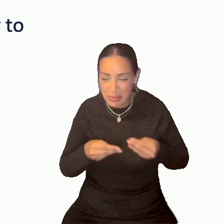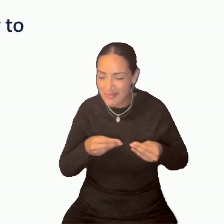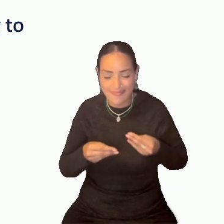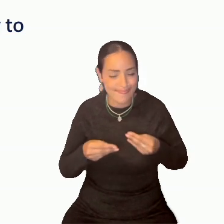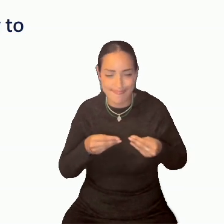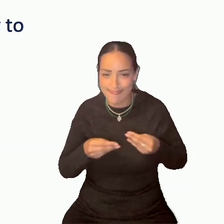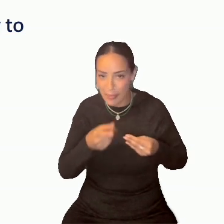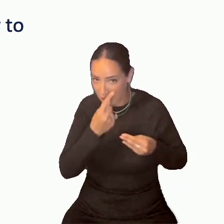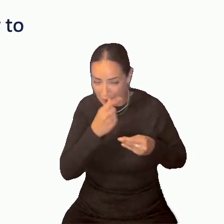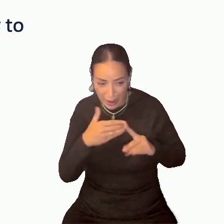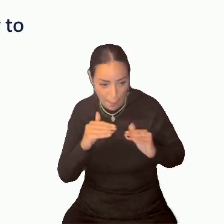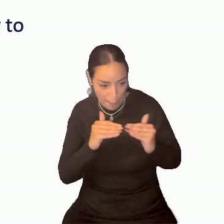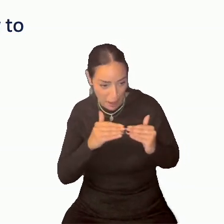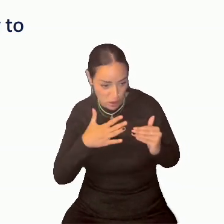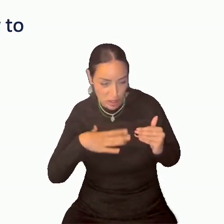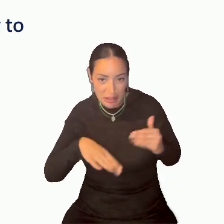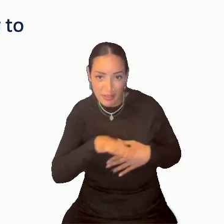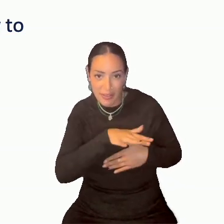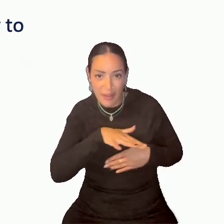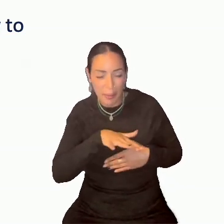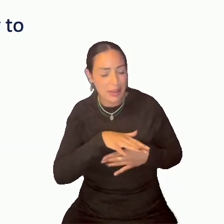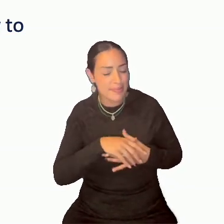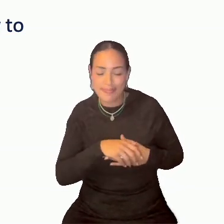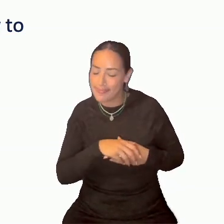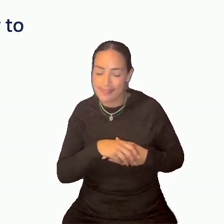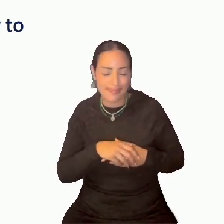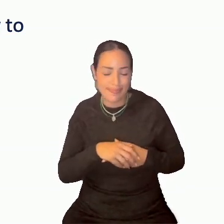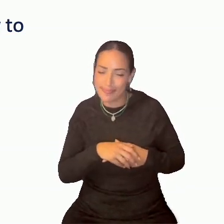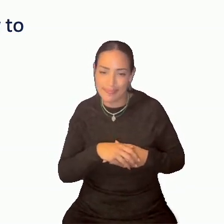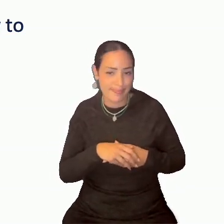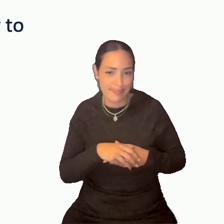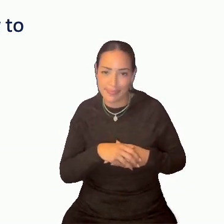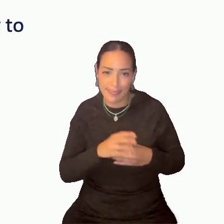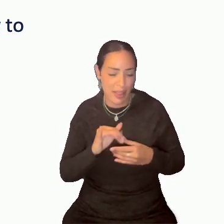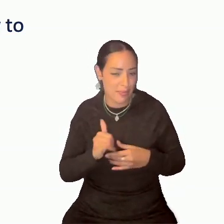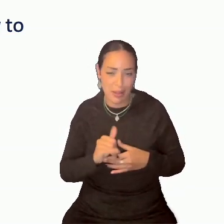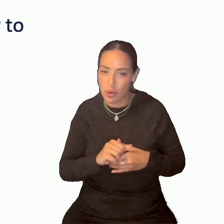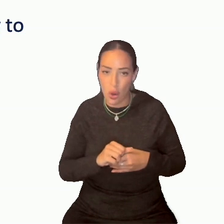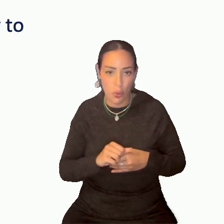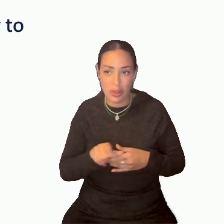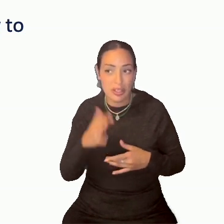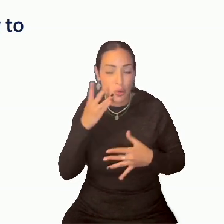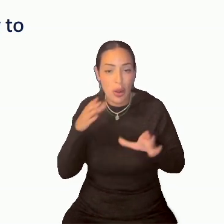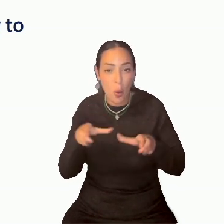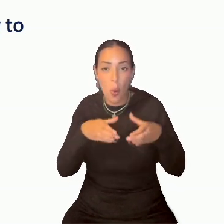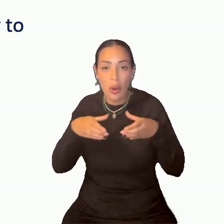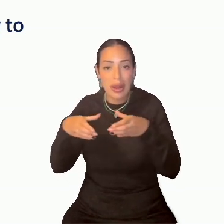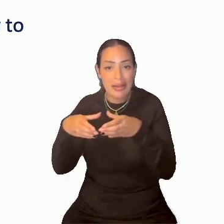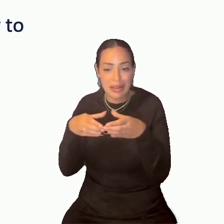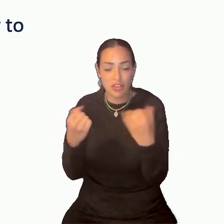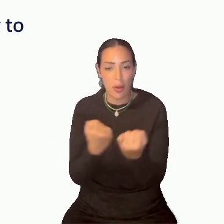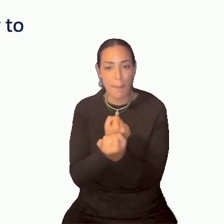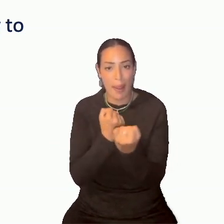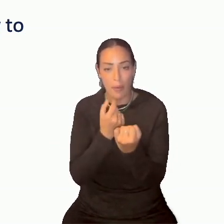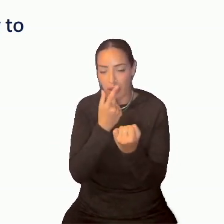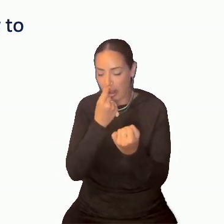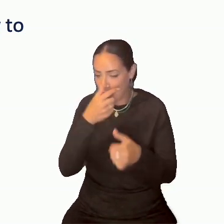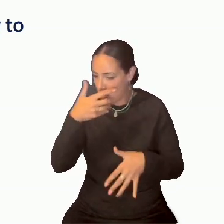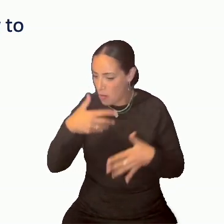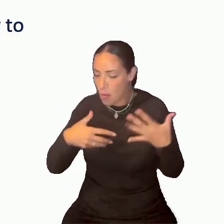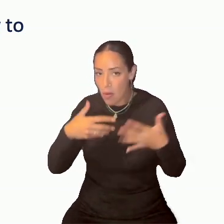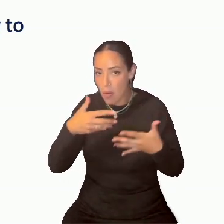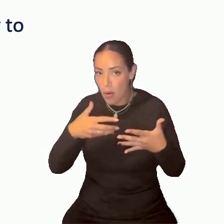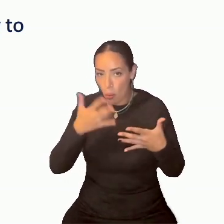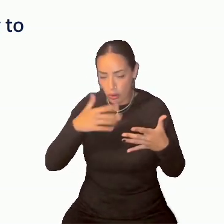account for the needs of the bereaved family. Indeed, this is where organisational power can be most harmful, as it seeks to